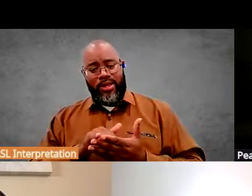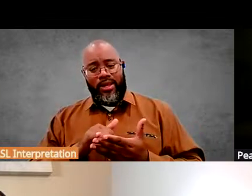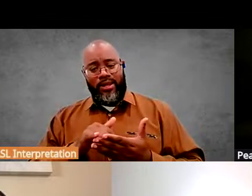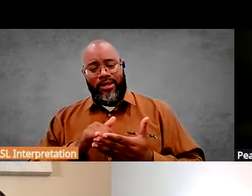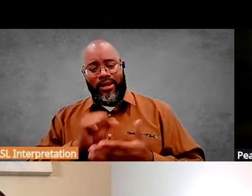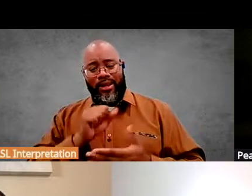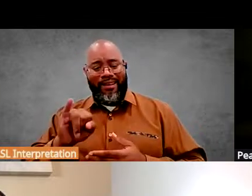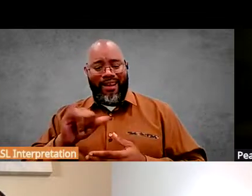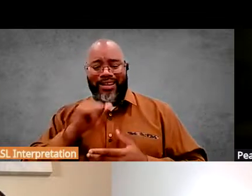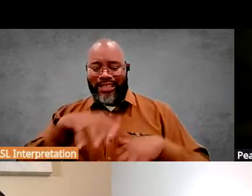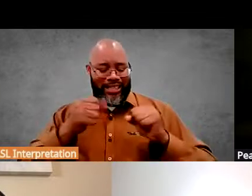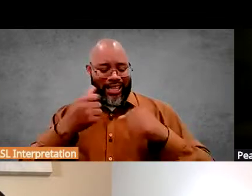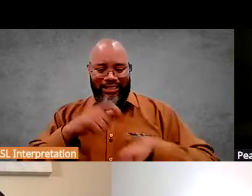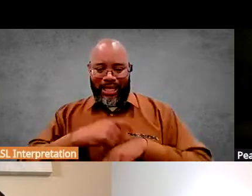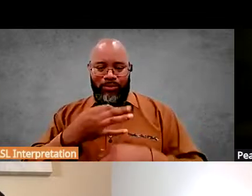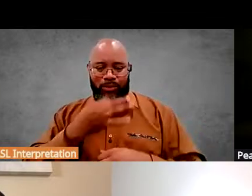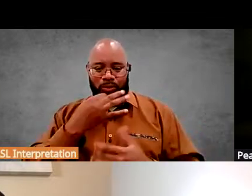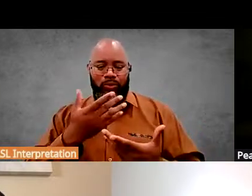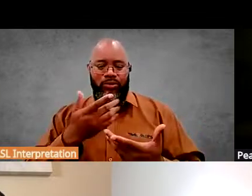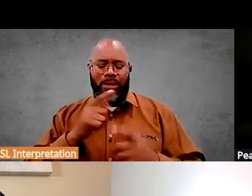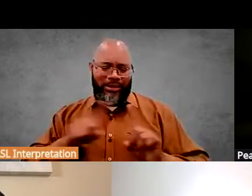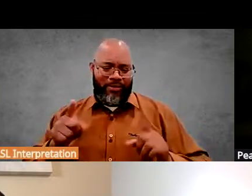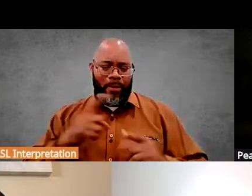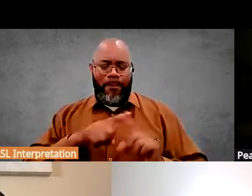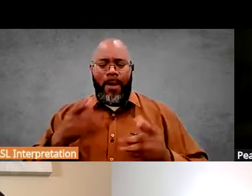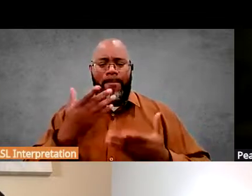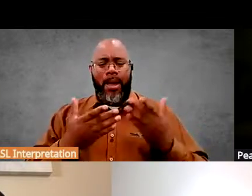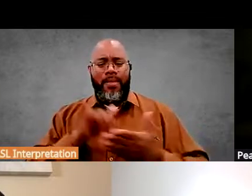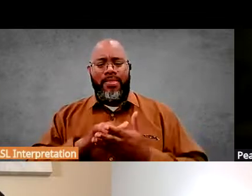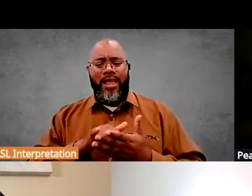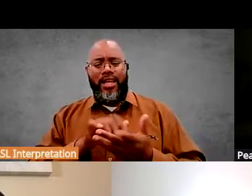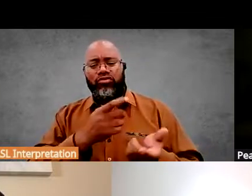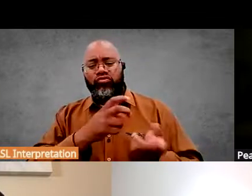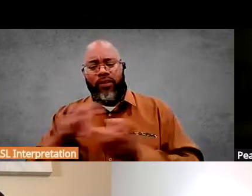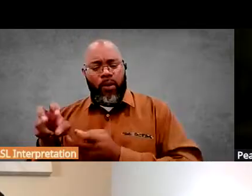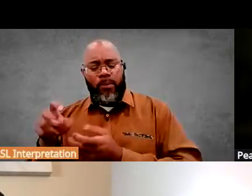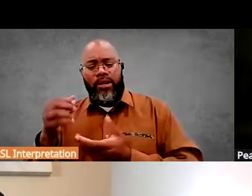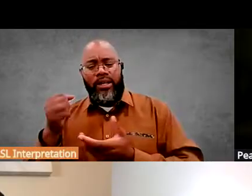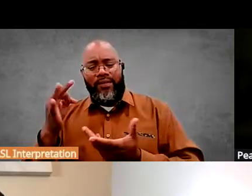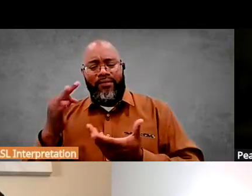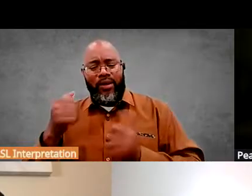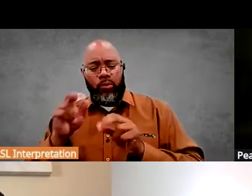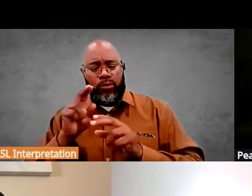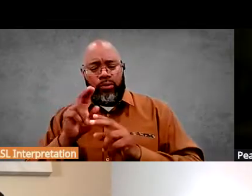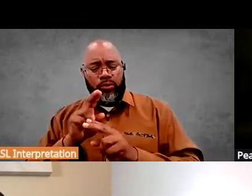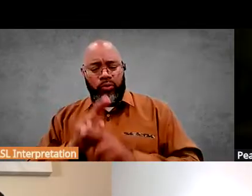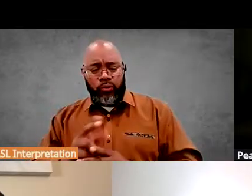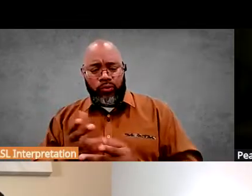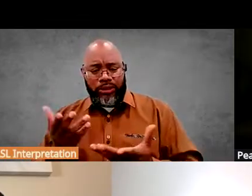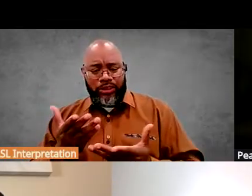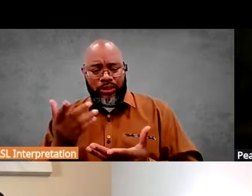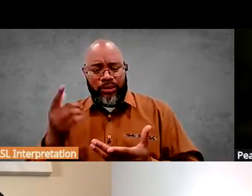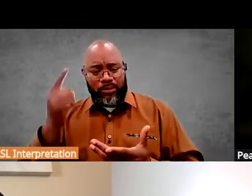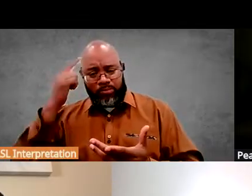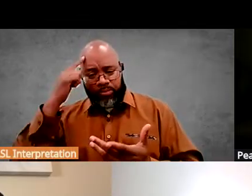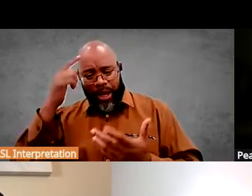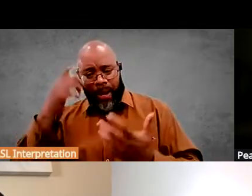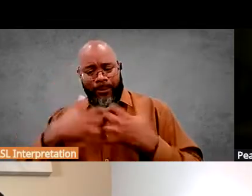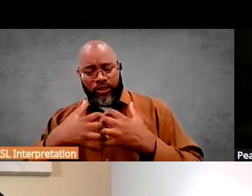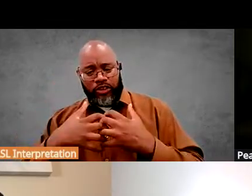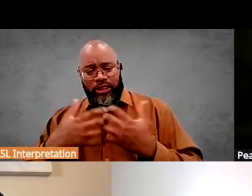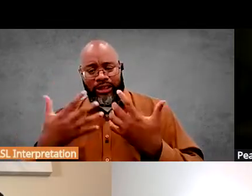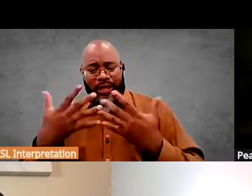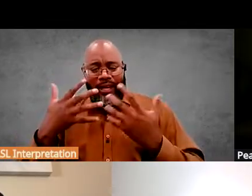soon, are quite different. But maybe they're transferable, especially if anyone here is doing like brain machine interfacing or human